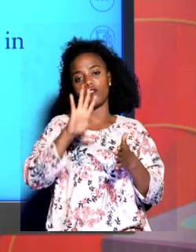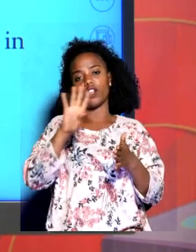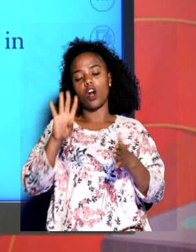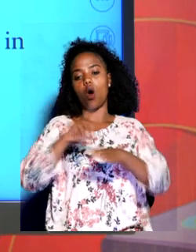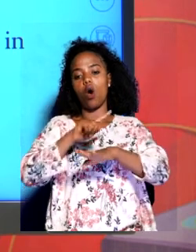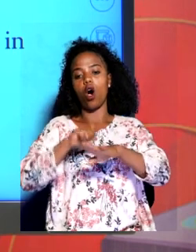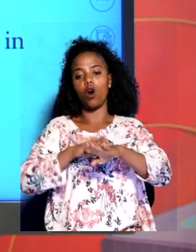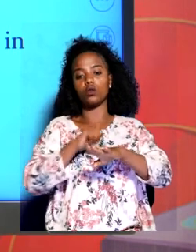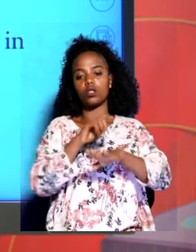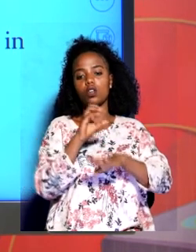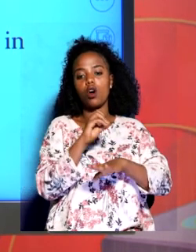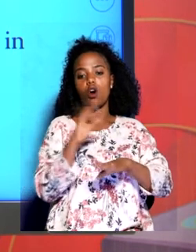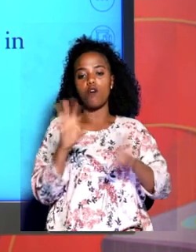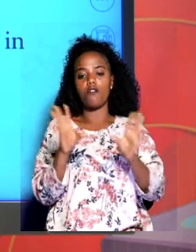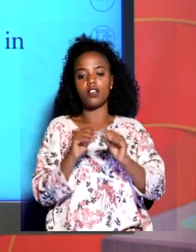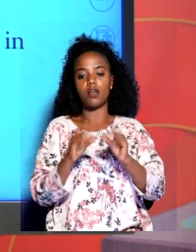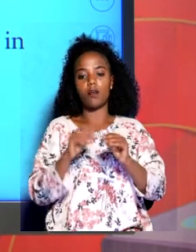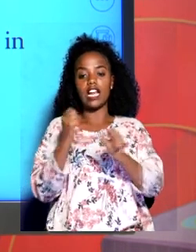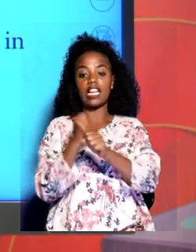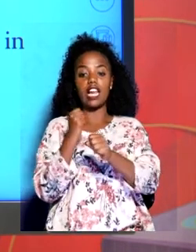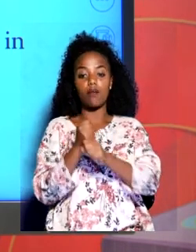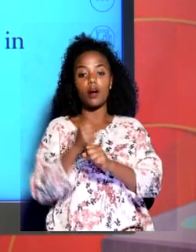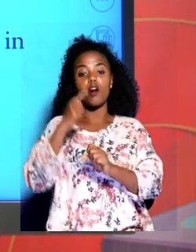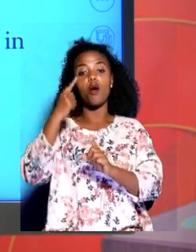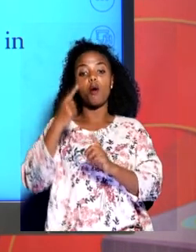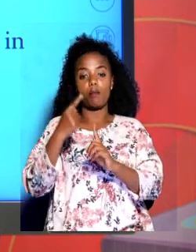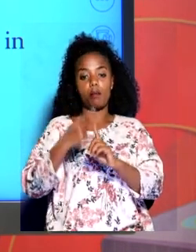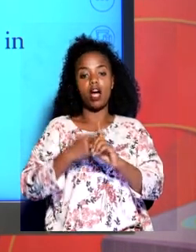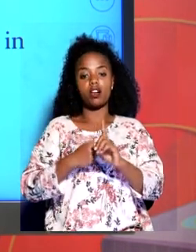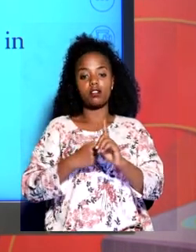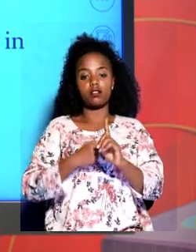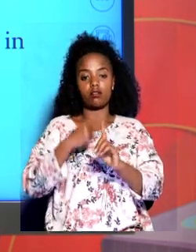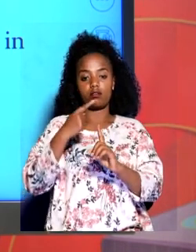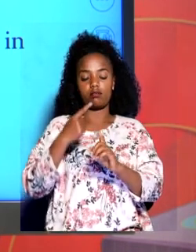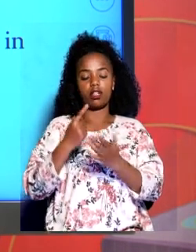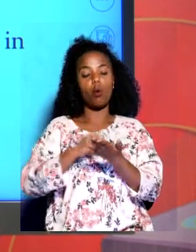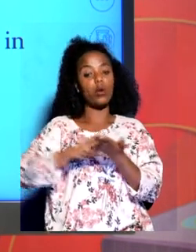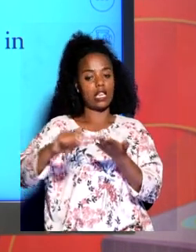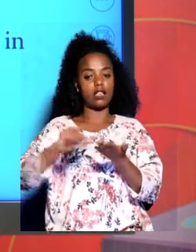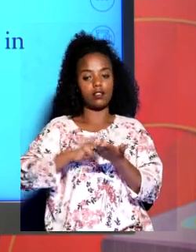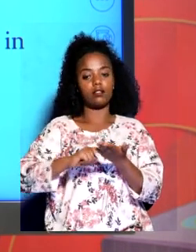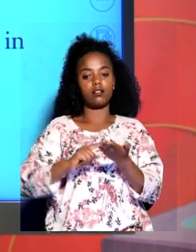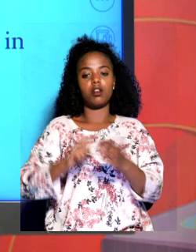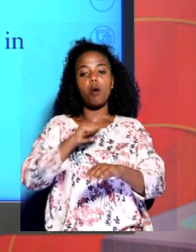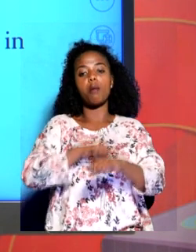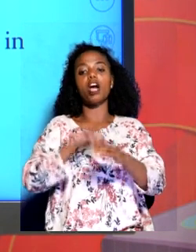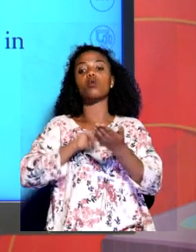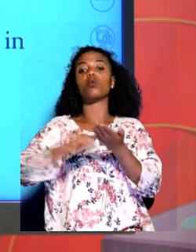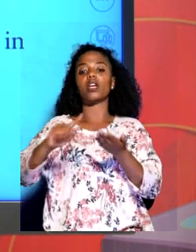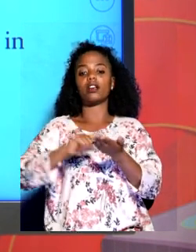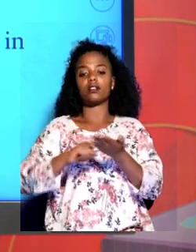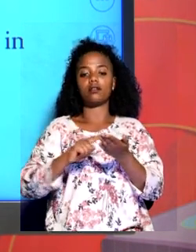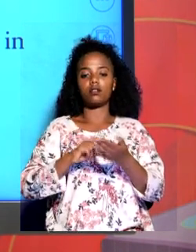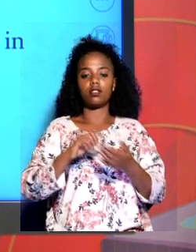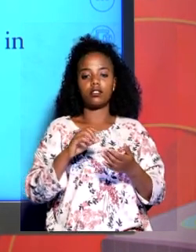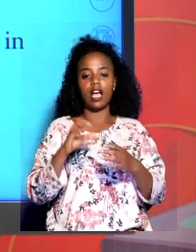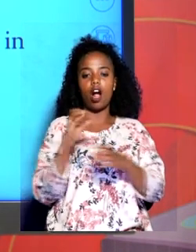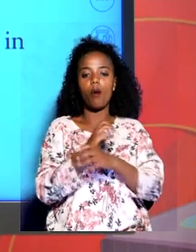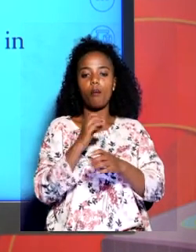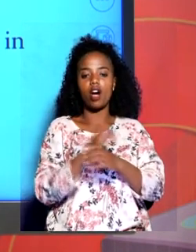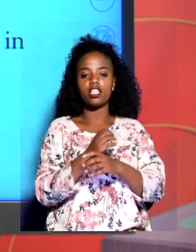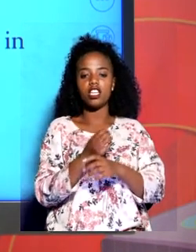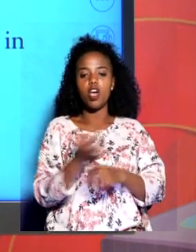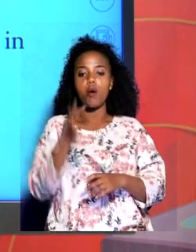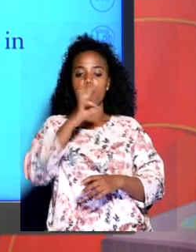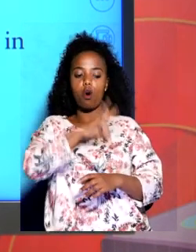15 hours of assembling labor per week. The company's profit is,